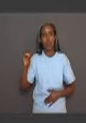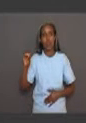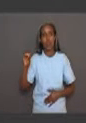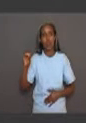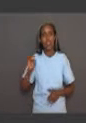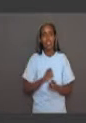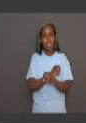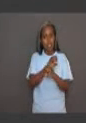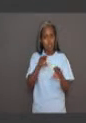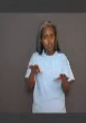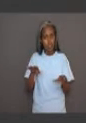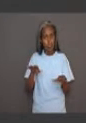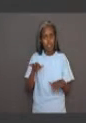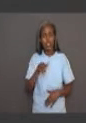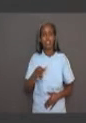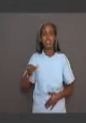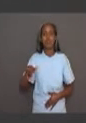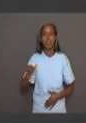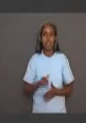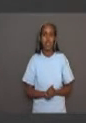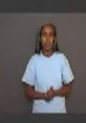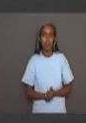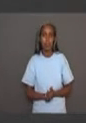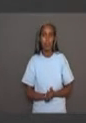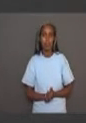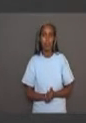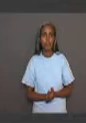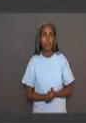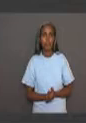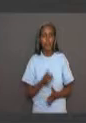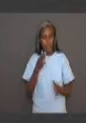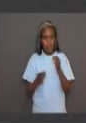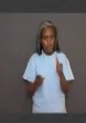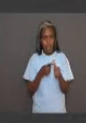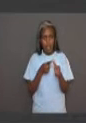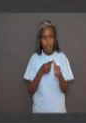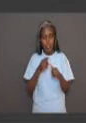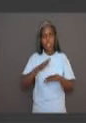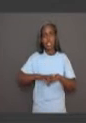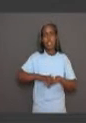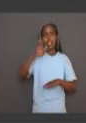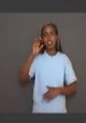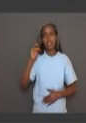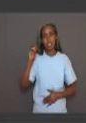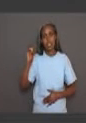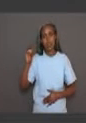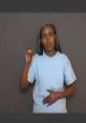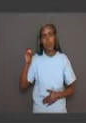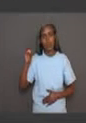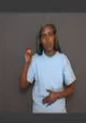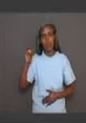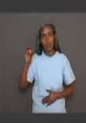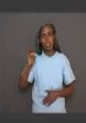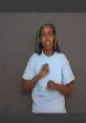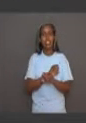the distribution is symmetrical. If alpha is greater than 0,